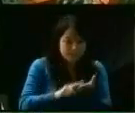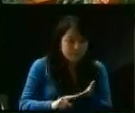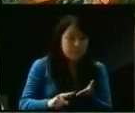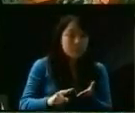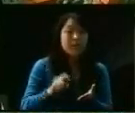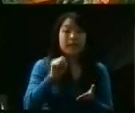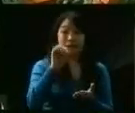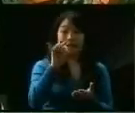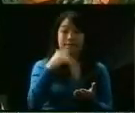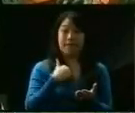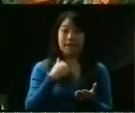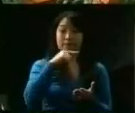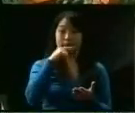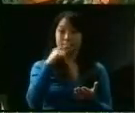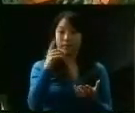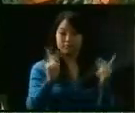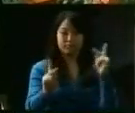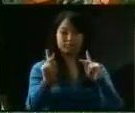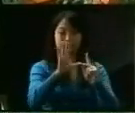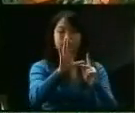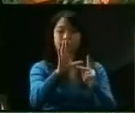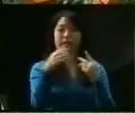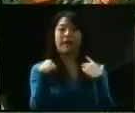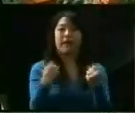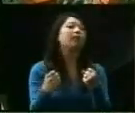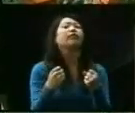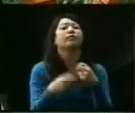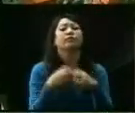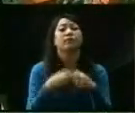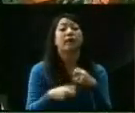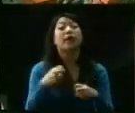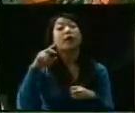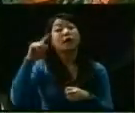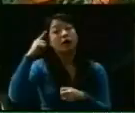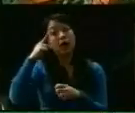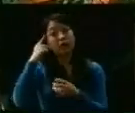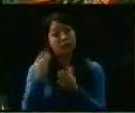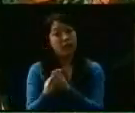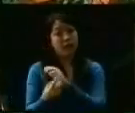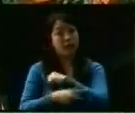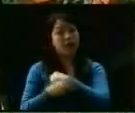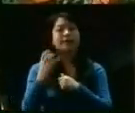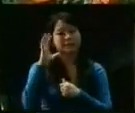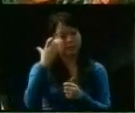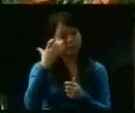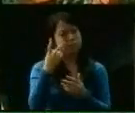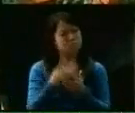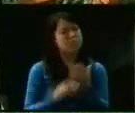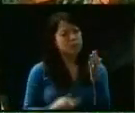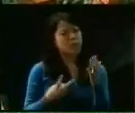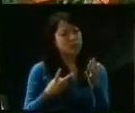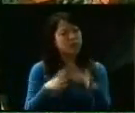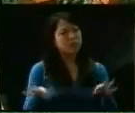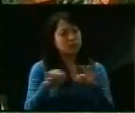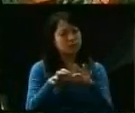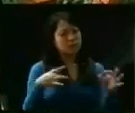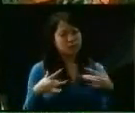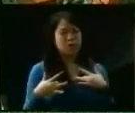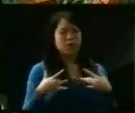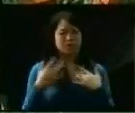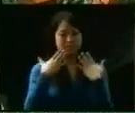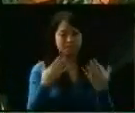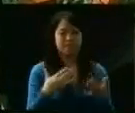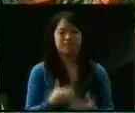public health hazard and the government has lost money, it seems to me both of those are relevant concerns. Thank you.